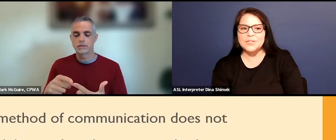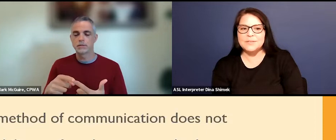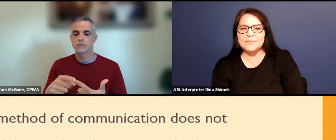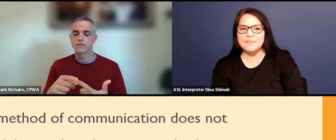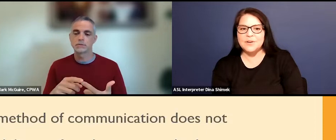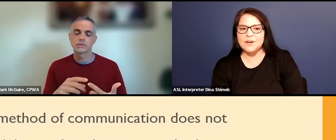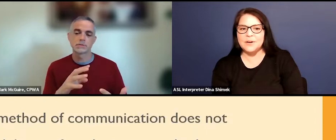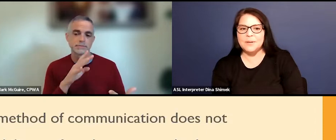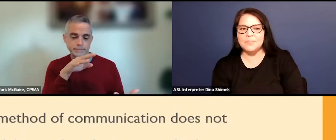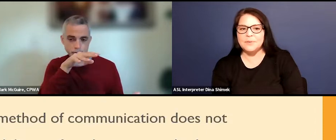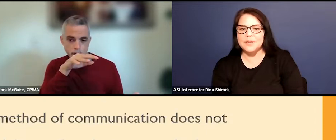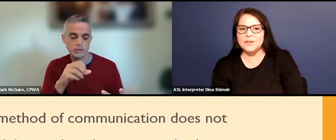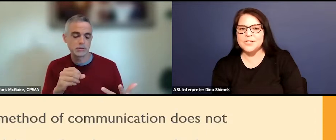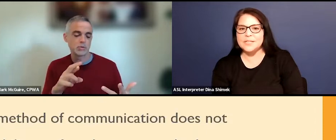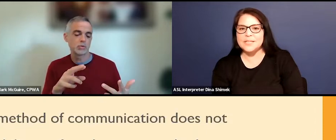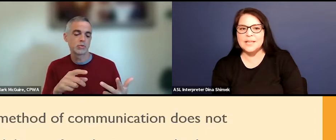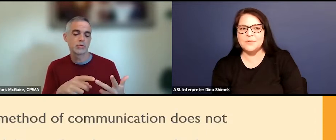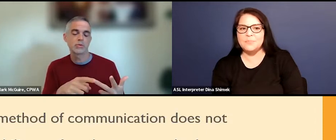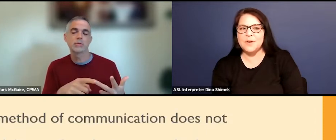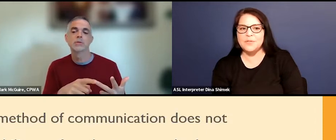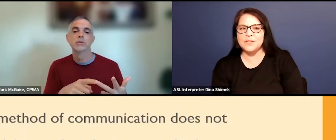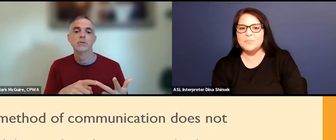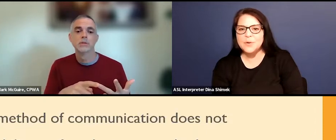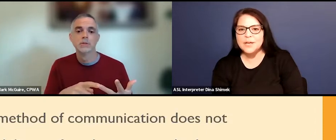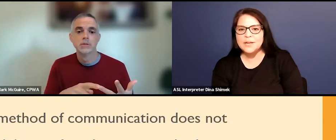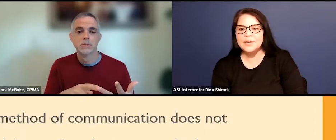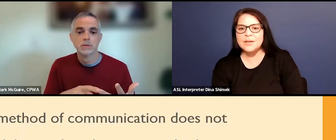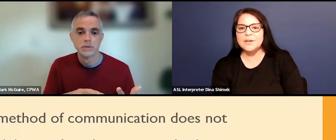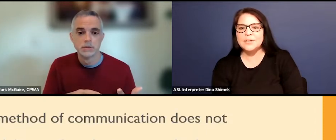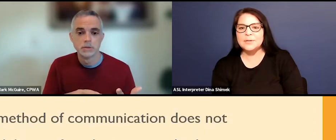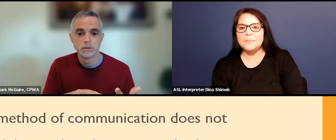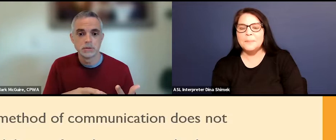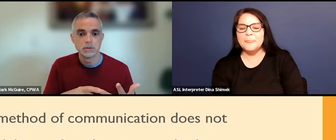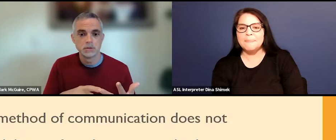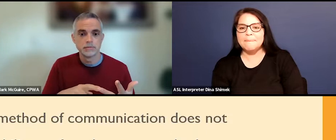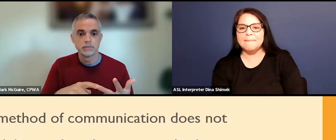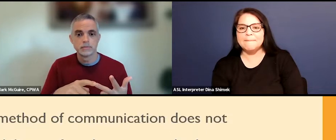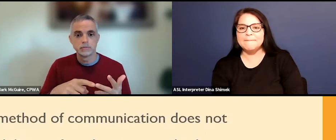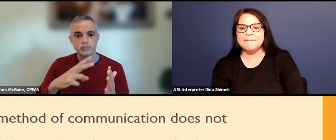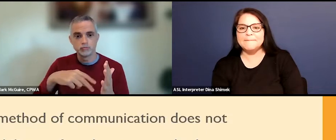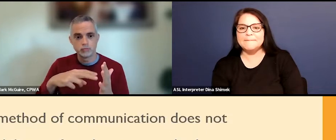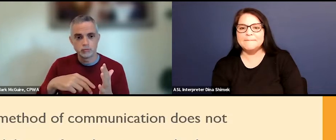There are some deaf and hard of hearing people that understand sign language better than spoken